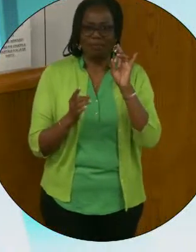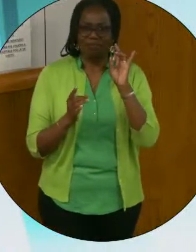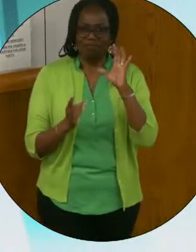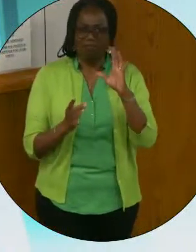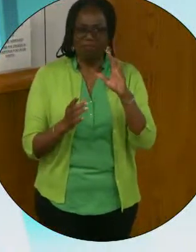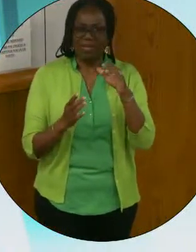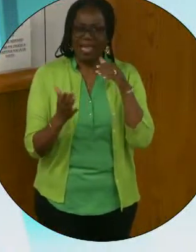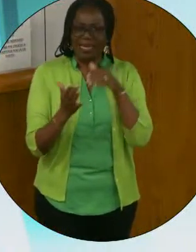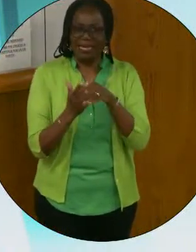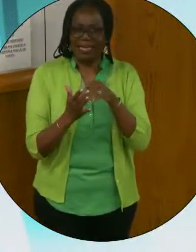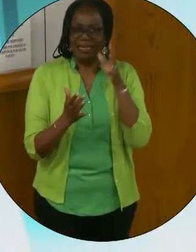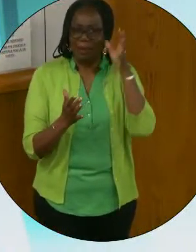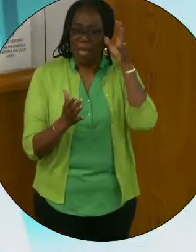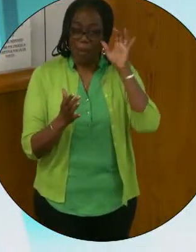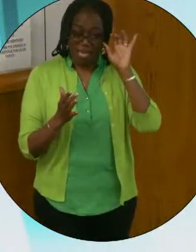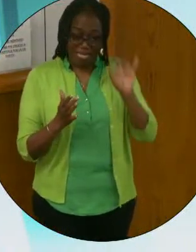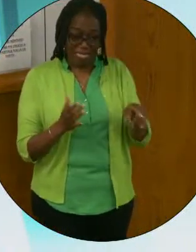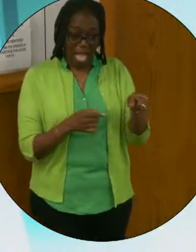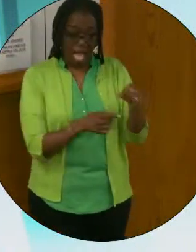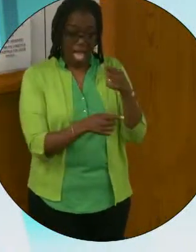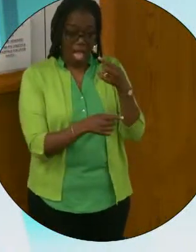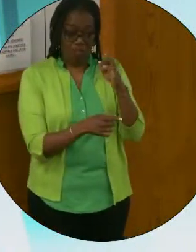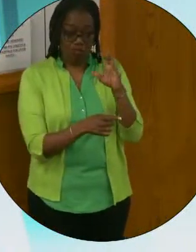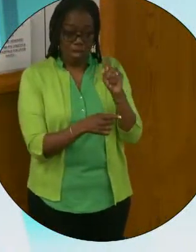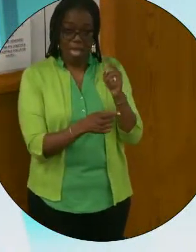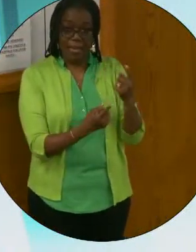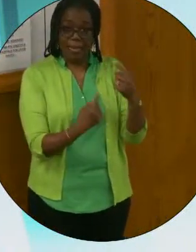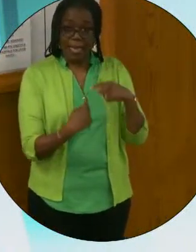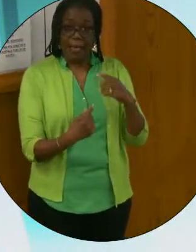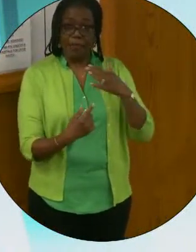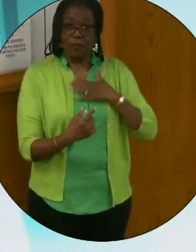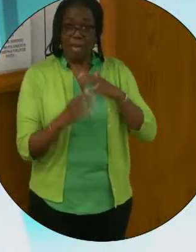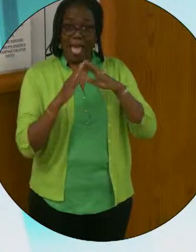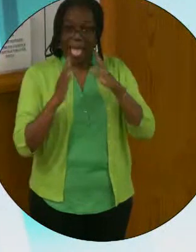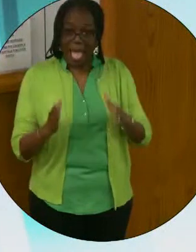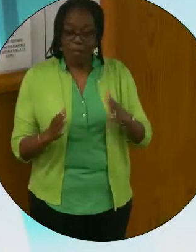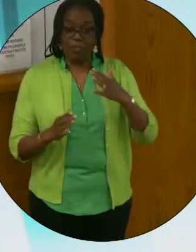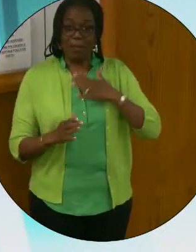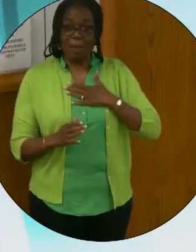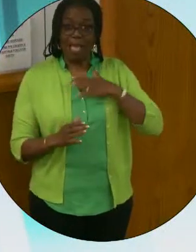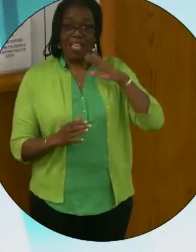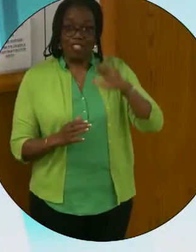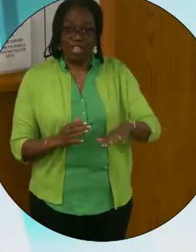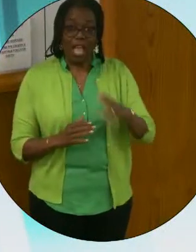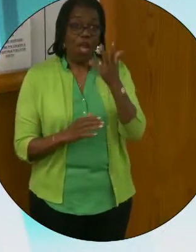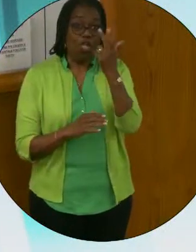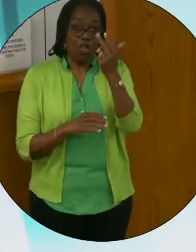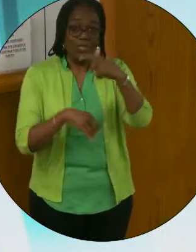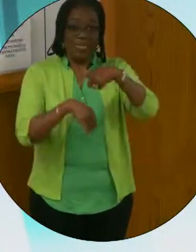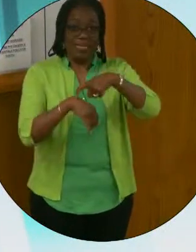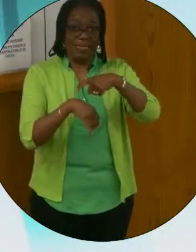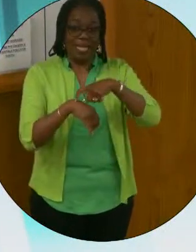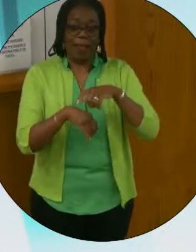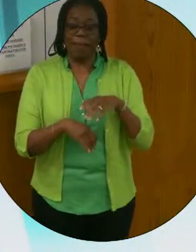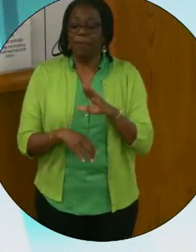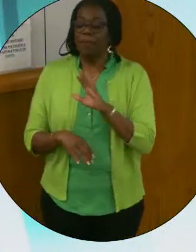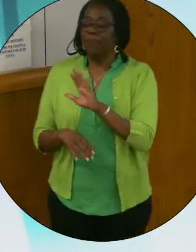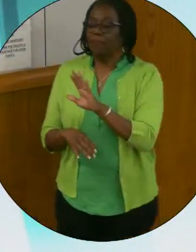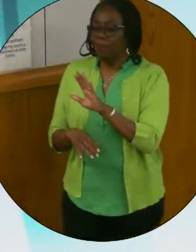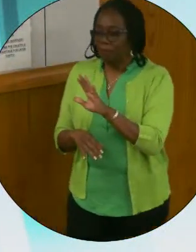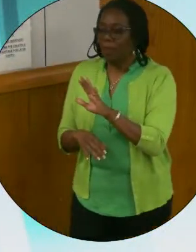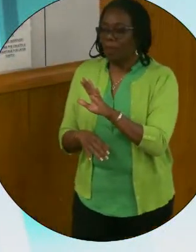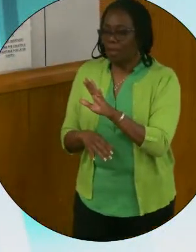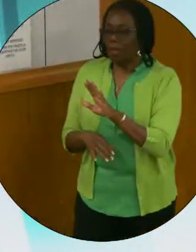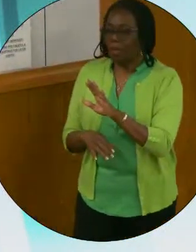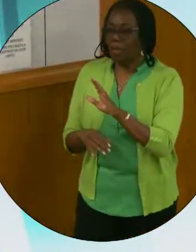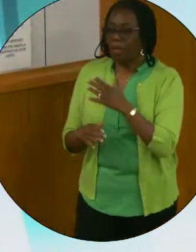times. That grant right there came at my house, my child, 13 times. Mr. Bayless, please Yes? help me connect